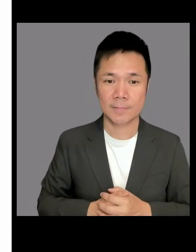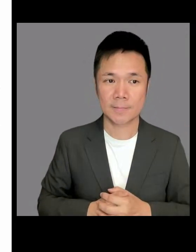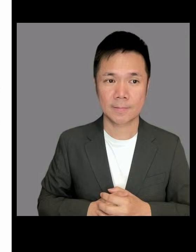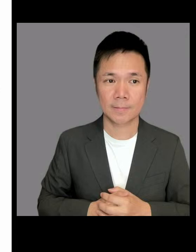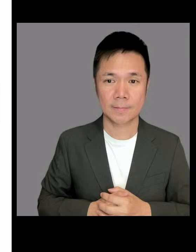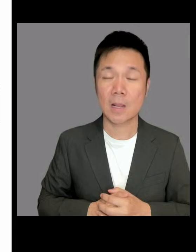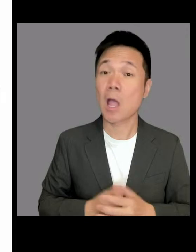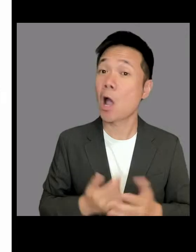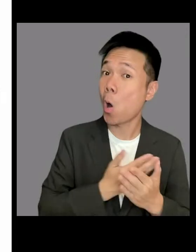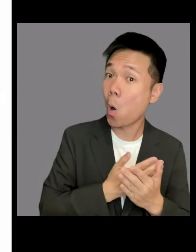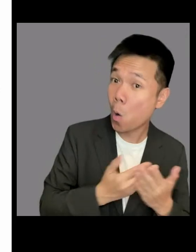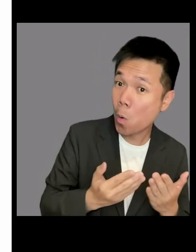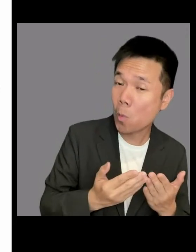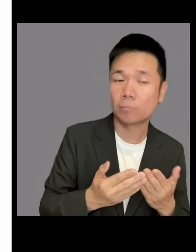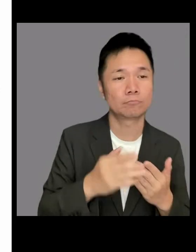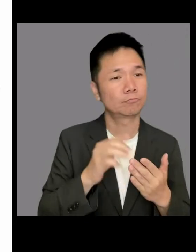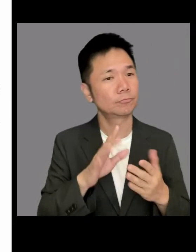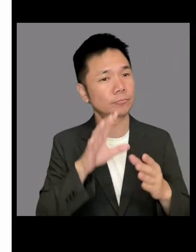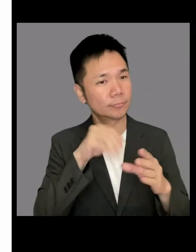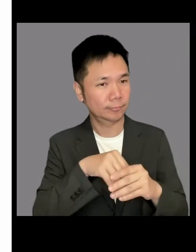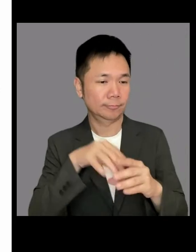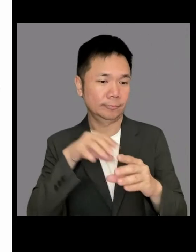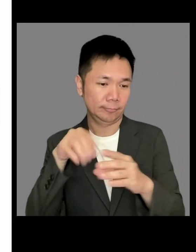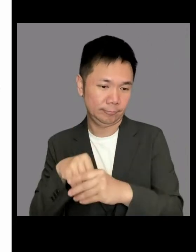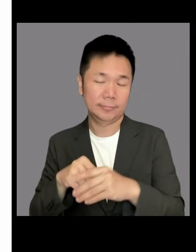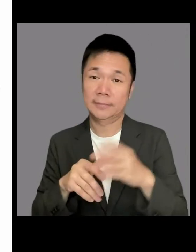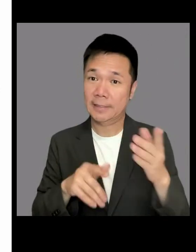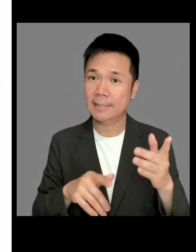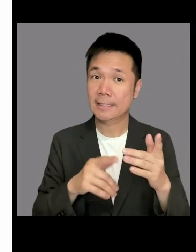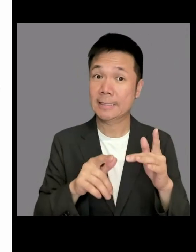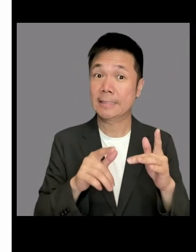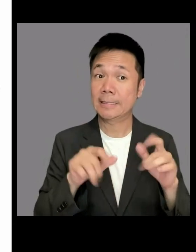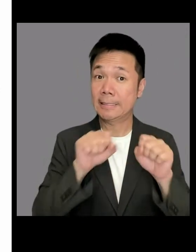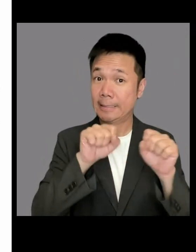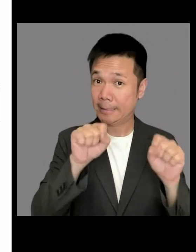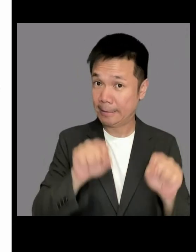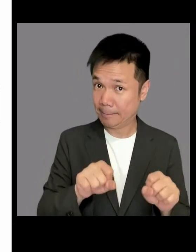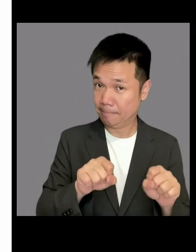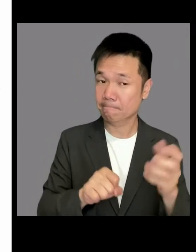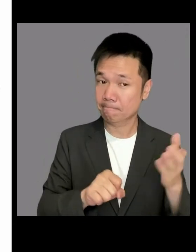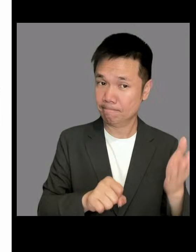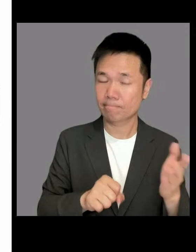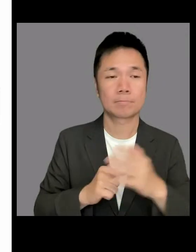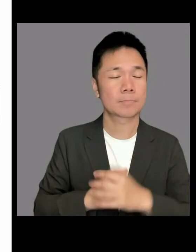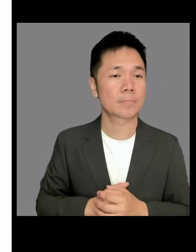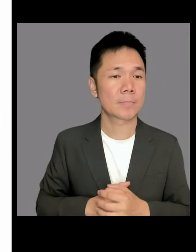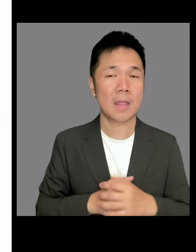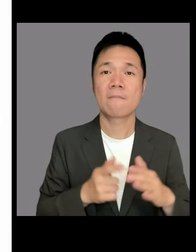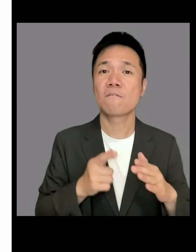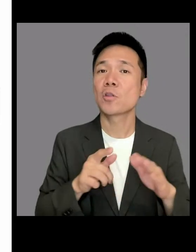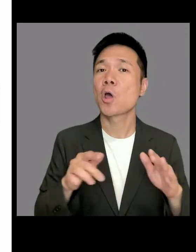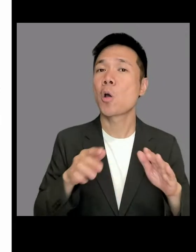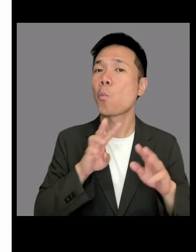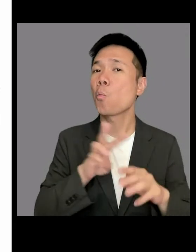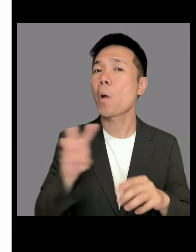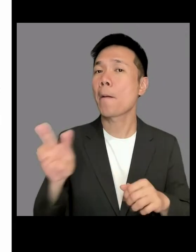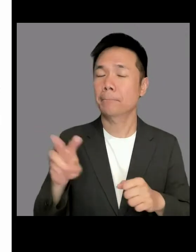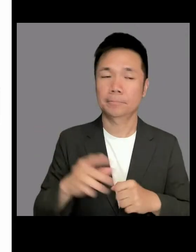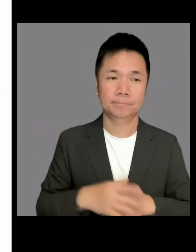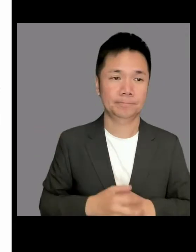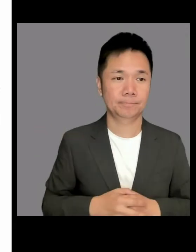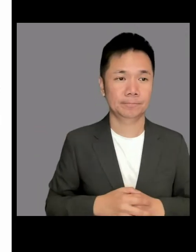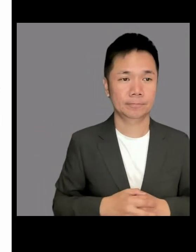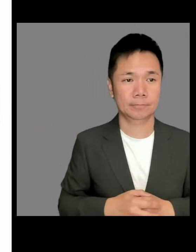the things that are both within the operating system itself, also on the web. And